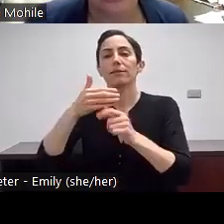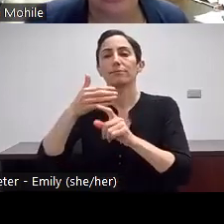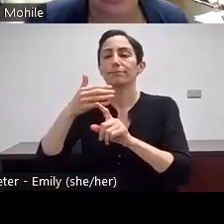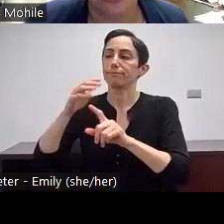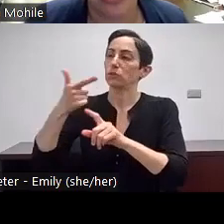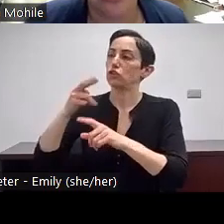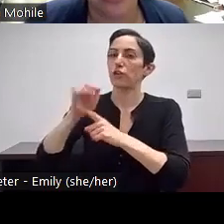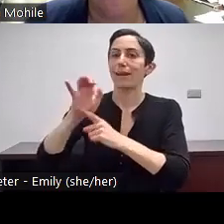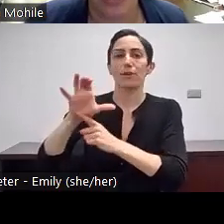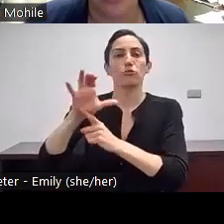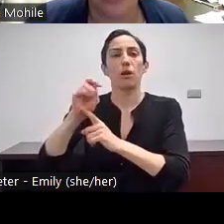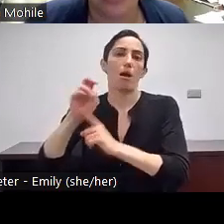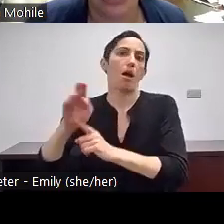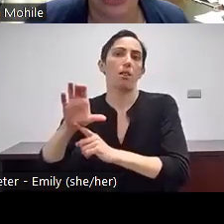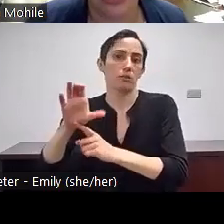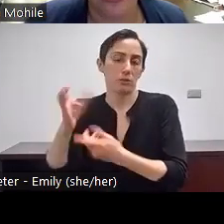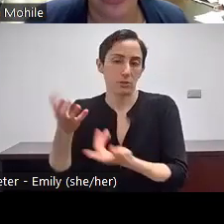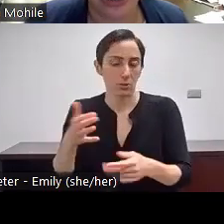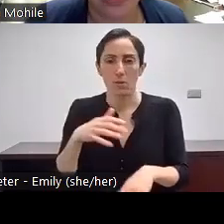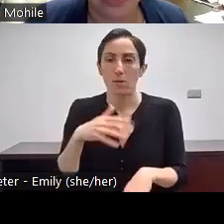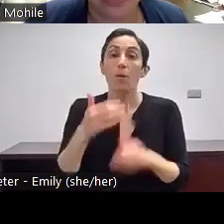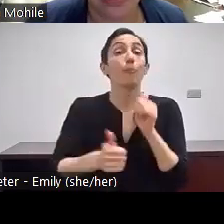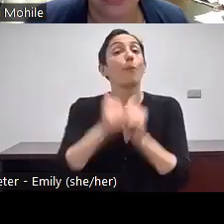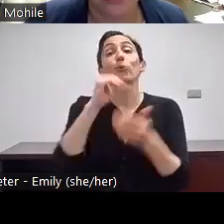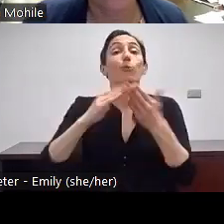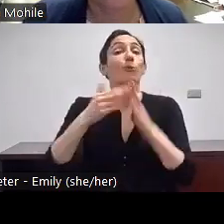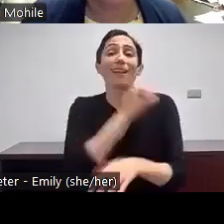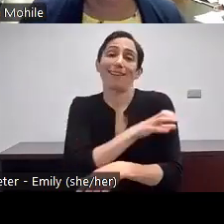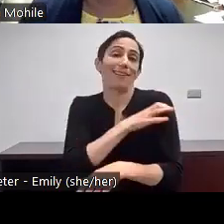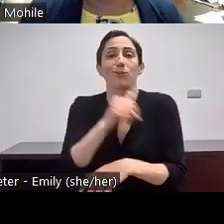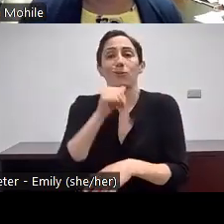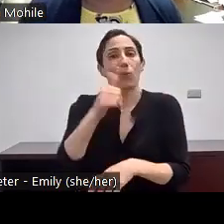community oncology clinics that have access to geriatricians.